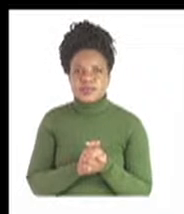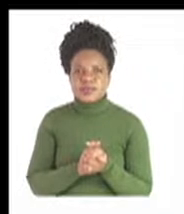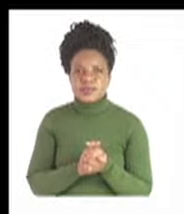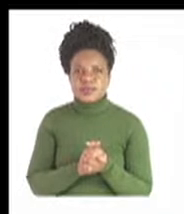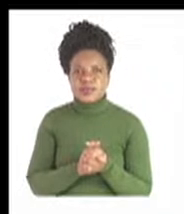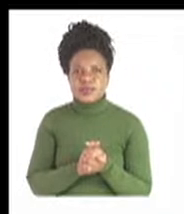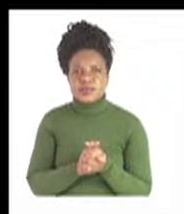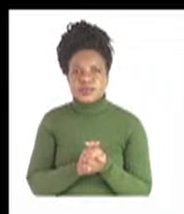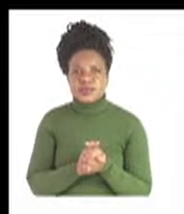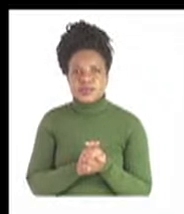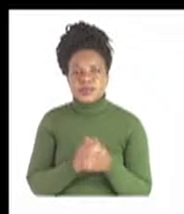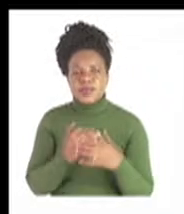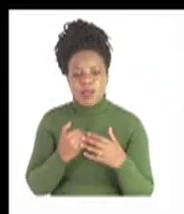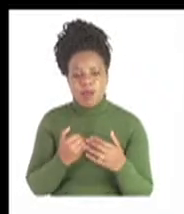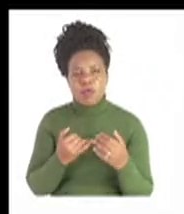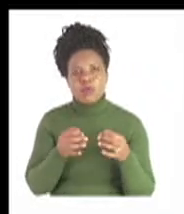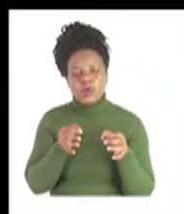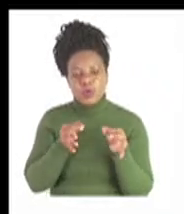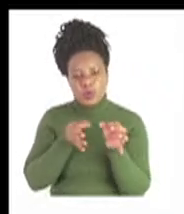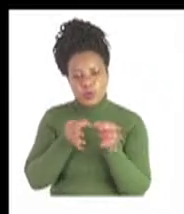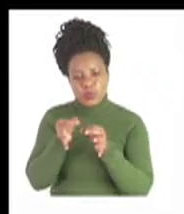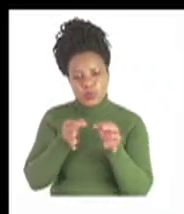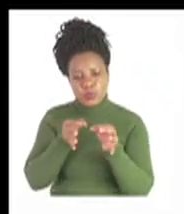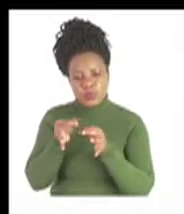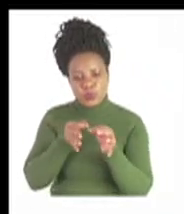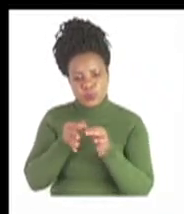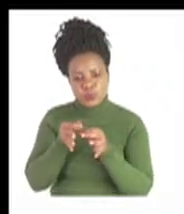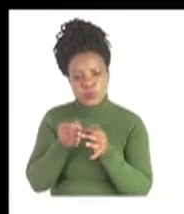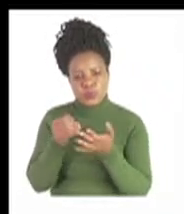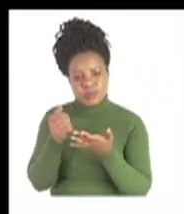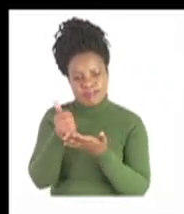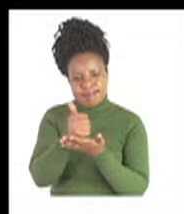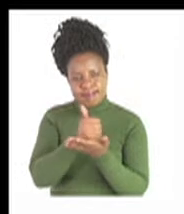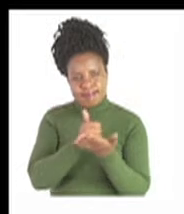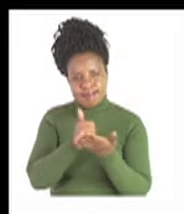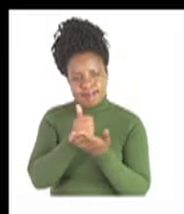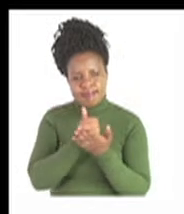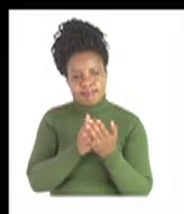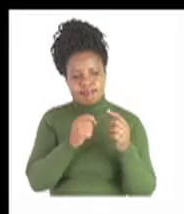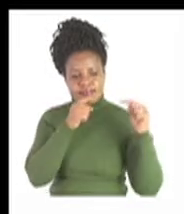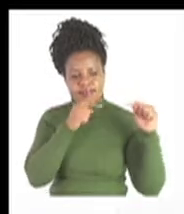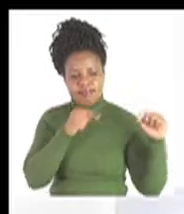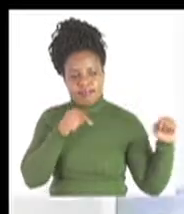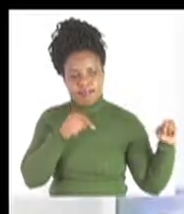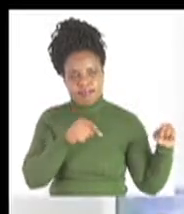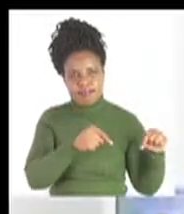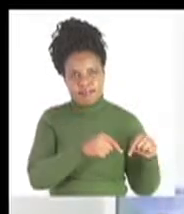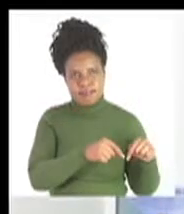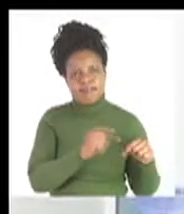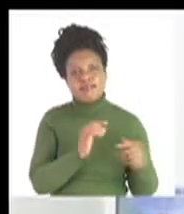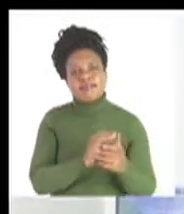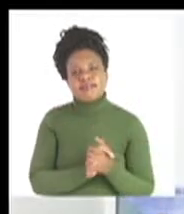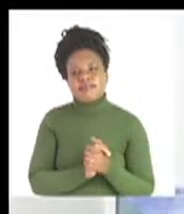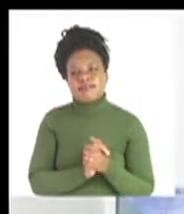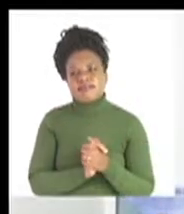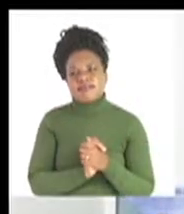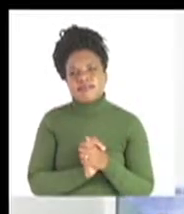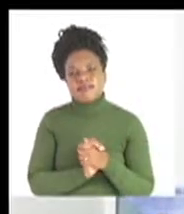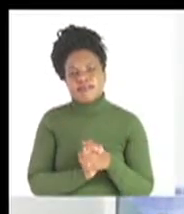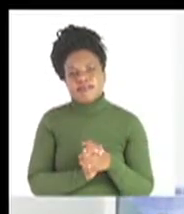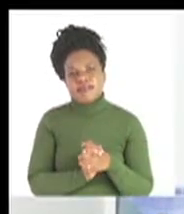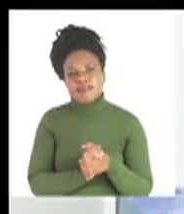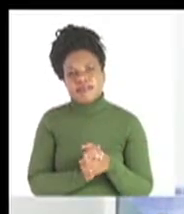allow me to go to the chalkboard so that I can explain this in much detail.